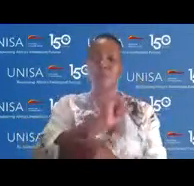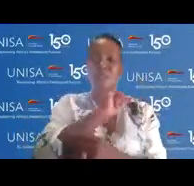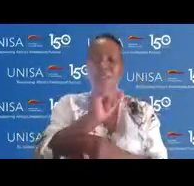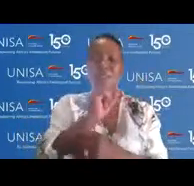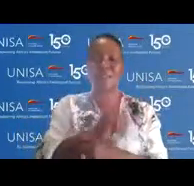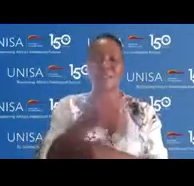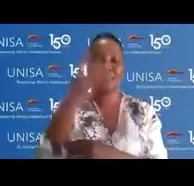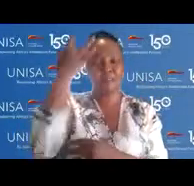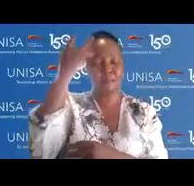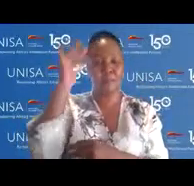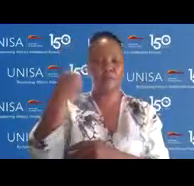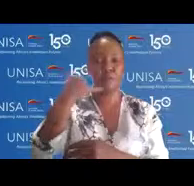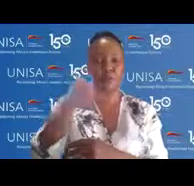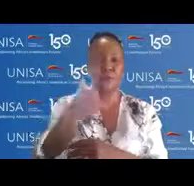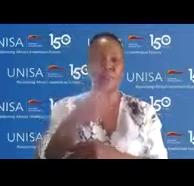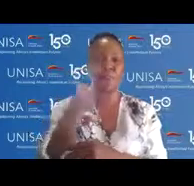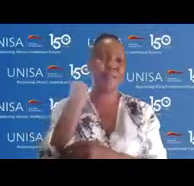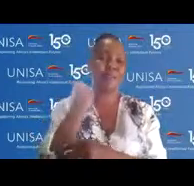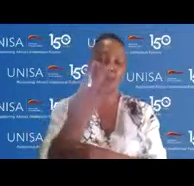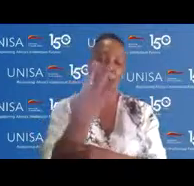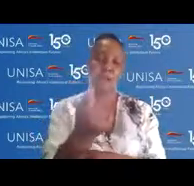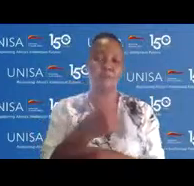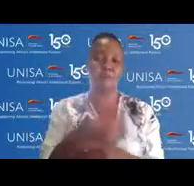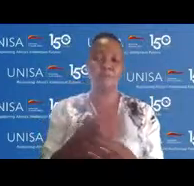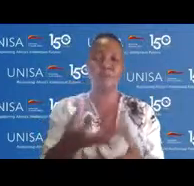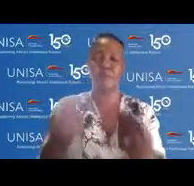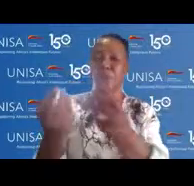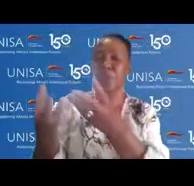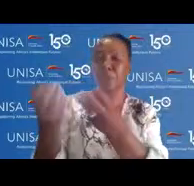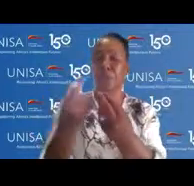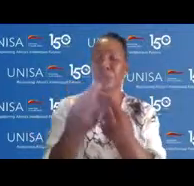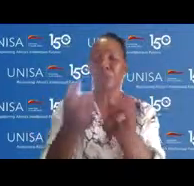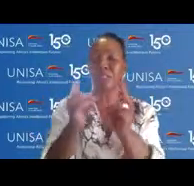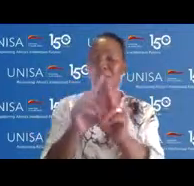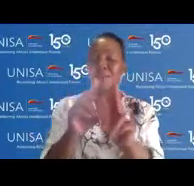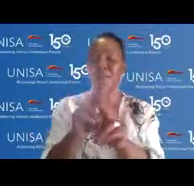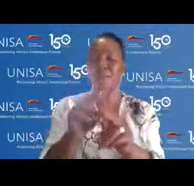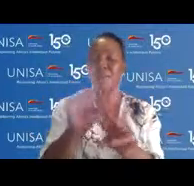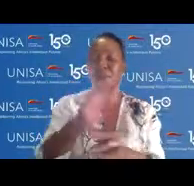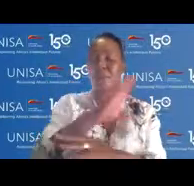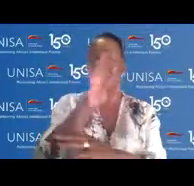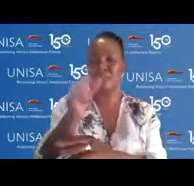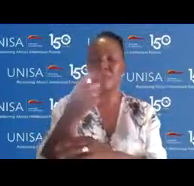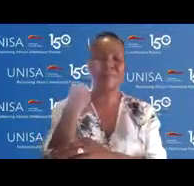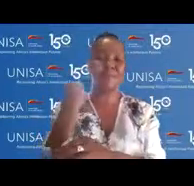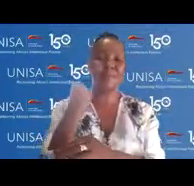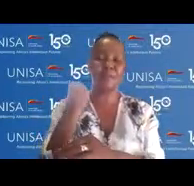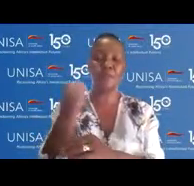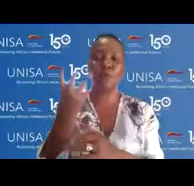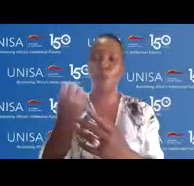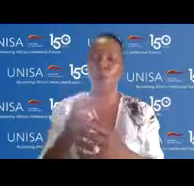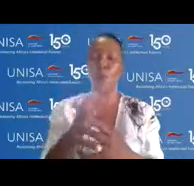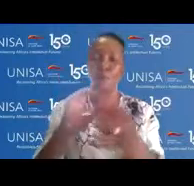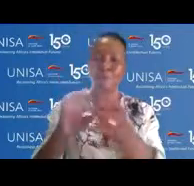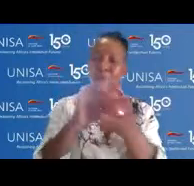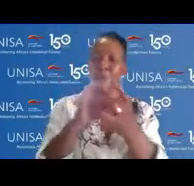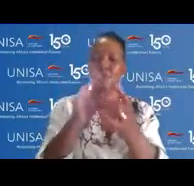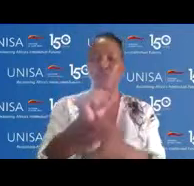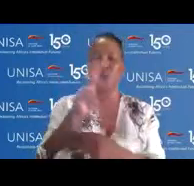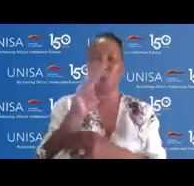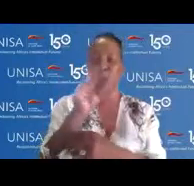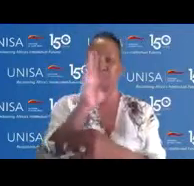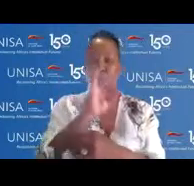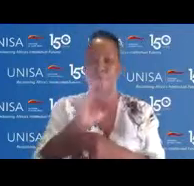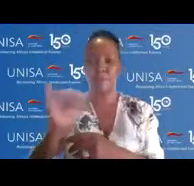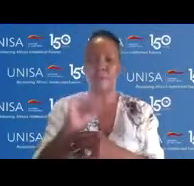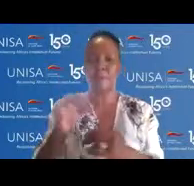that you have. Okay, if you're receiving it UNISA data, or if you're lucky enough to have Wi-Fi at home, then that definitely can be a huge benefit